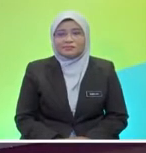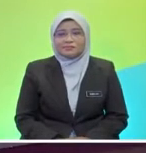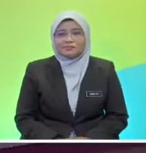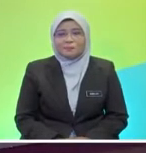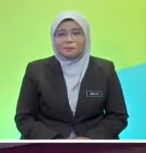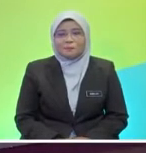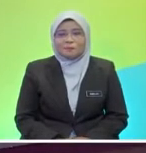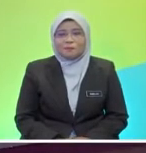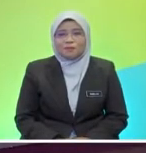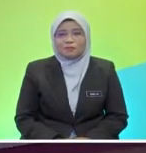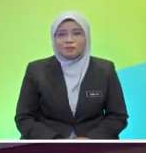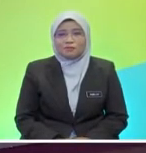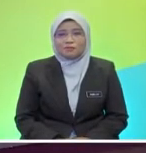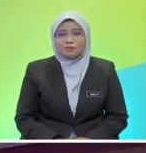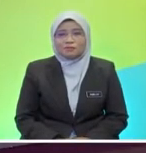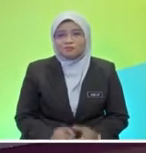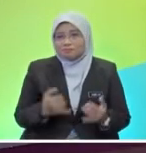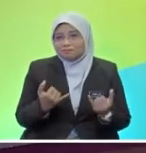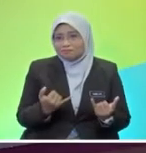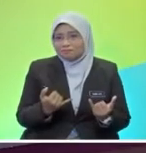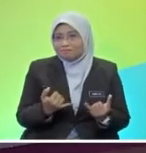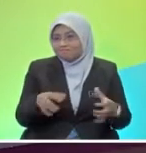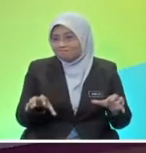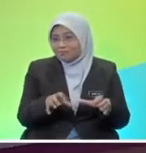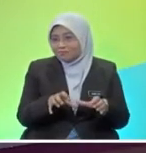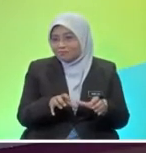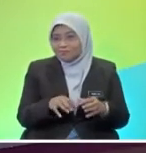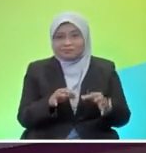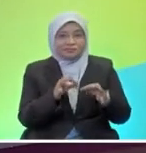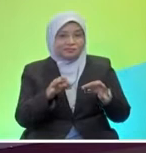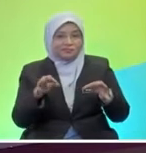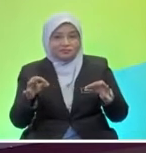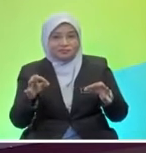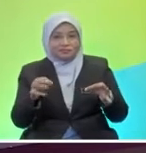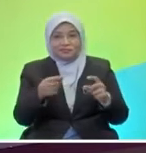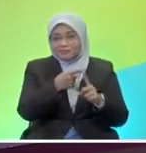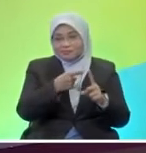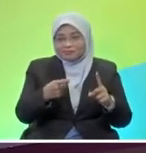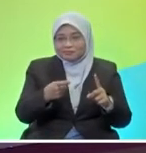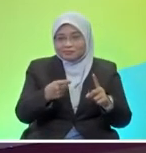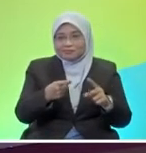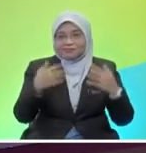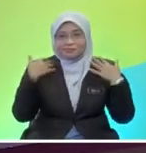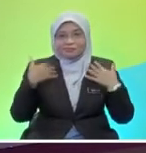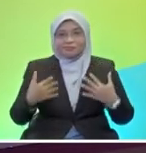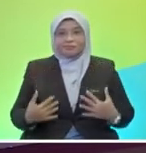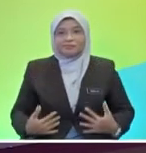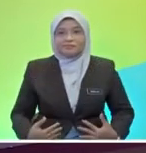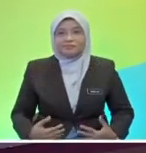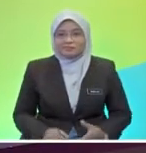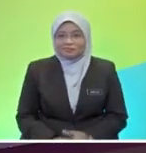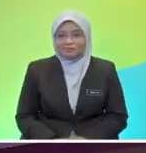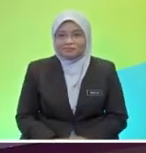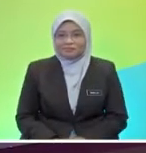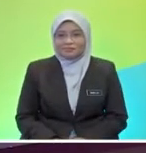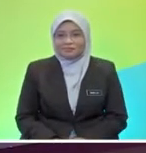games. Okay. Now we are going to make sentence from the body parts. Mm-hmm. Okay. Let's see,